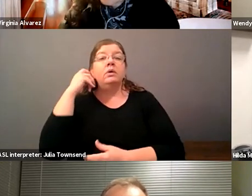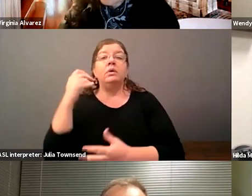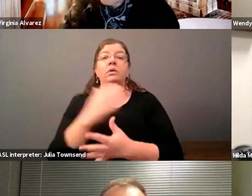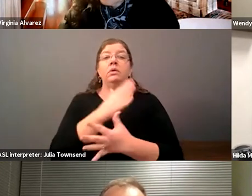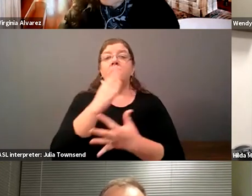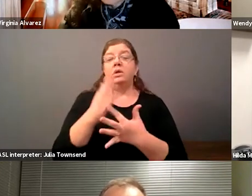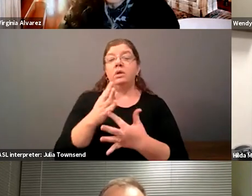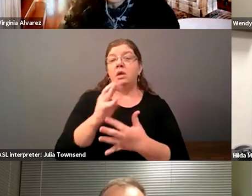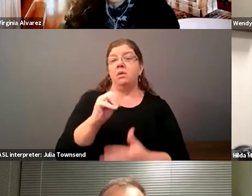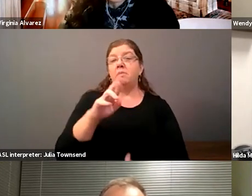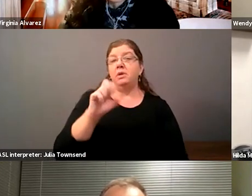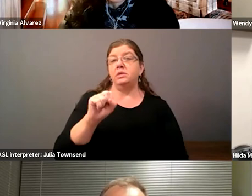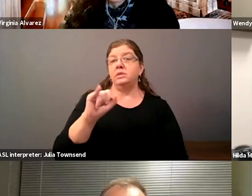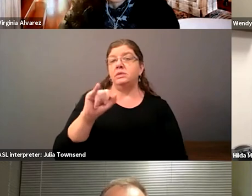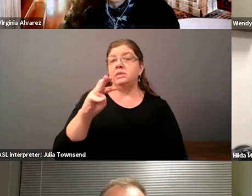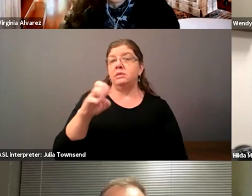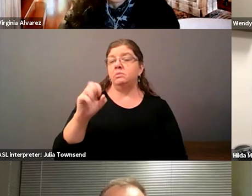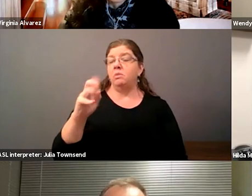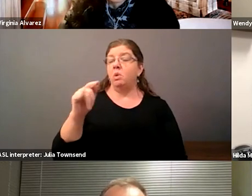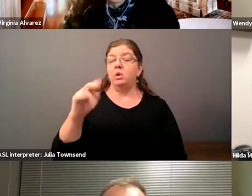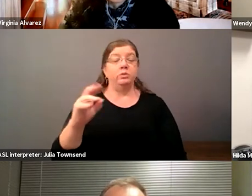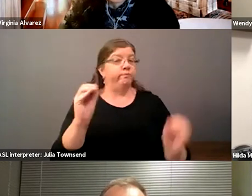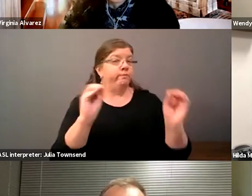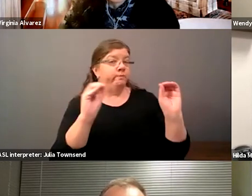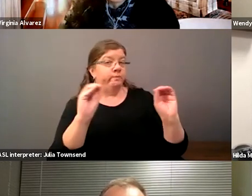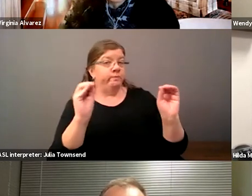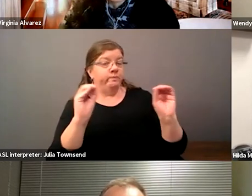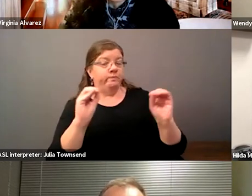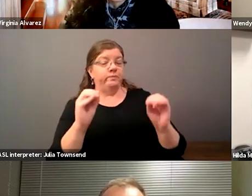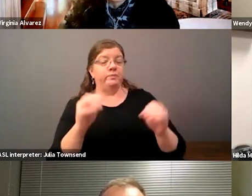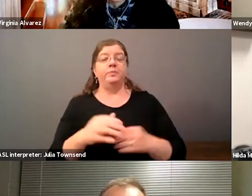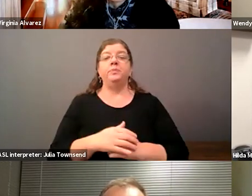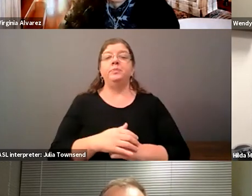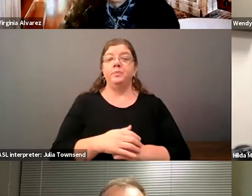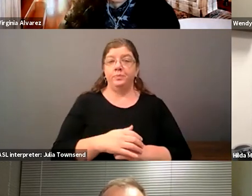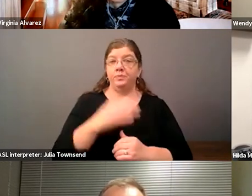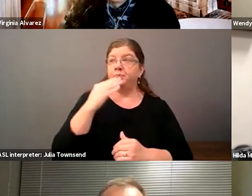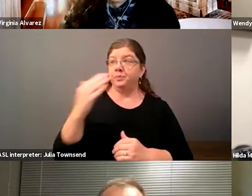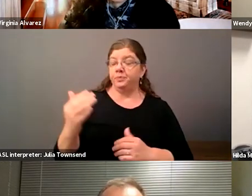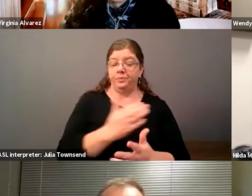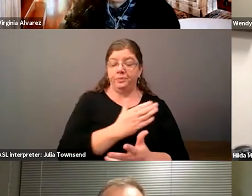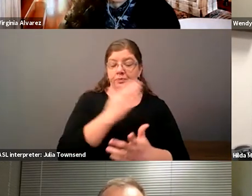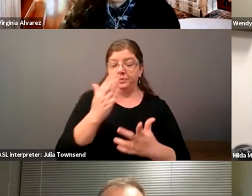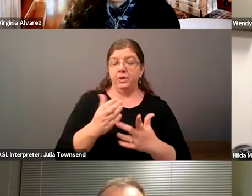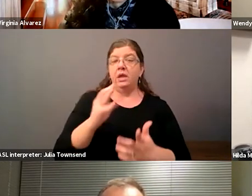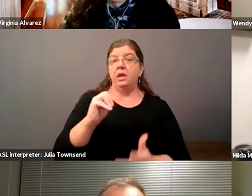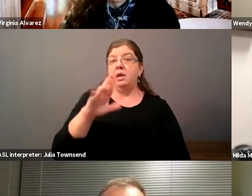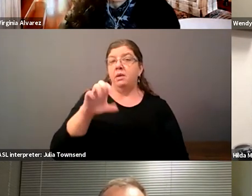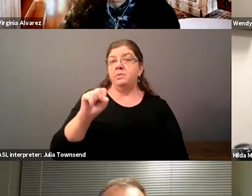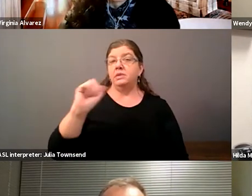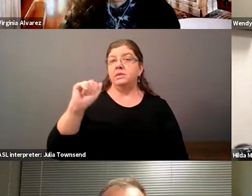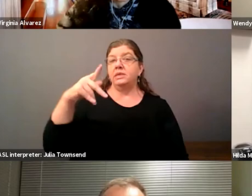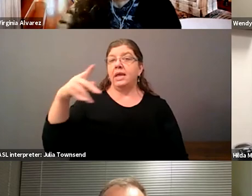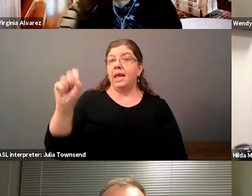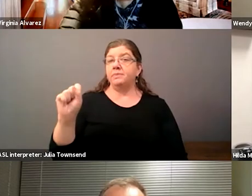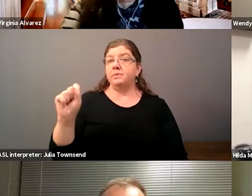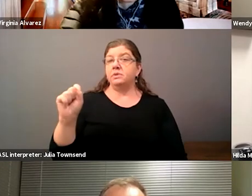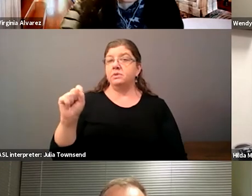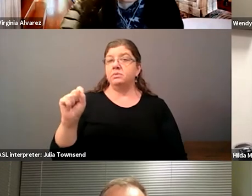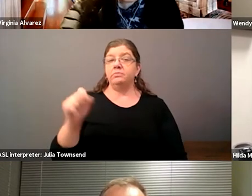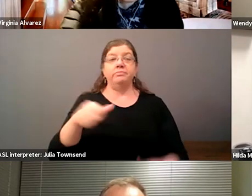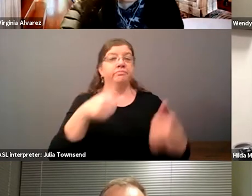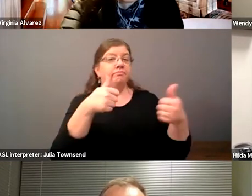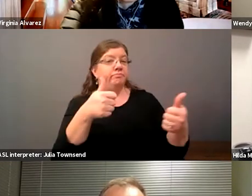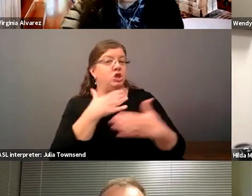miss sims motion how about you nope not at this time thank you and miss caps uh just